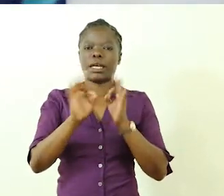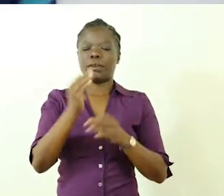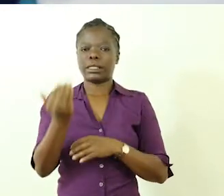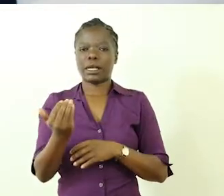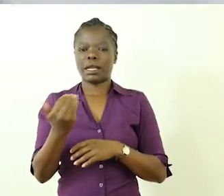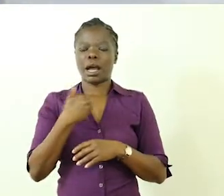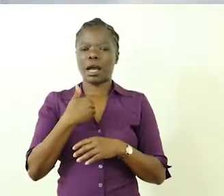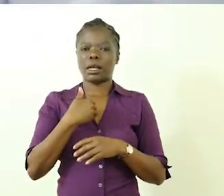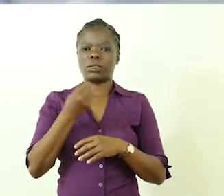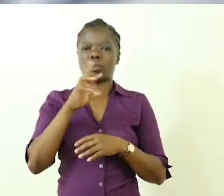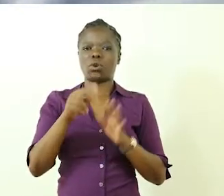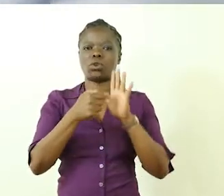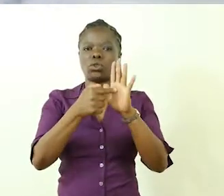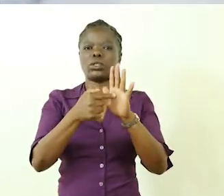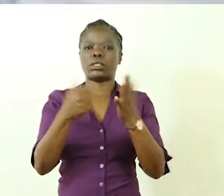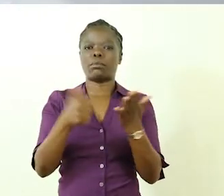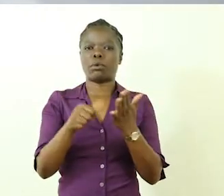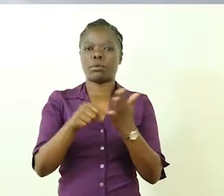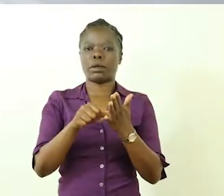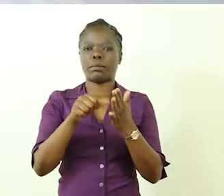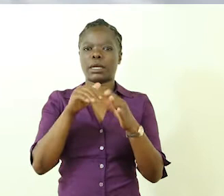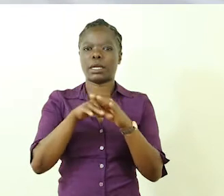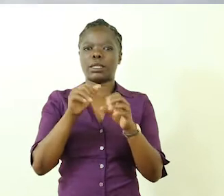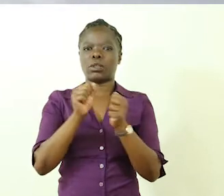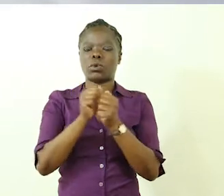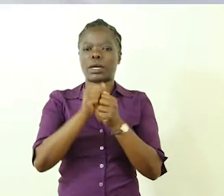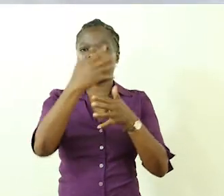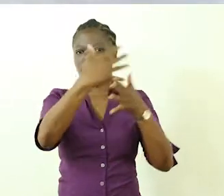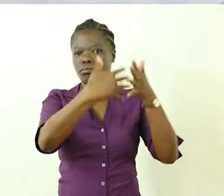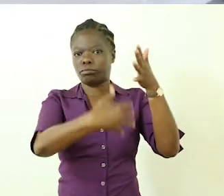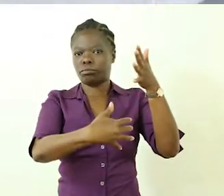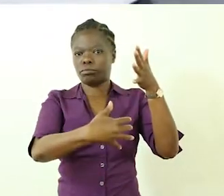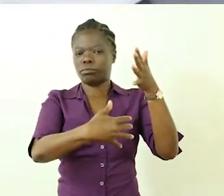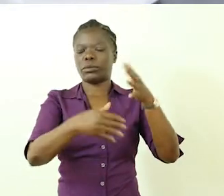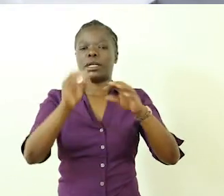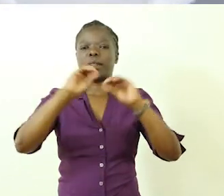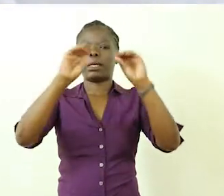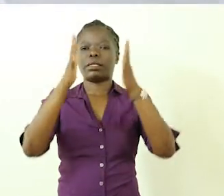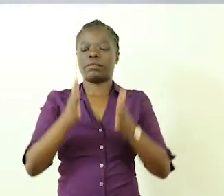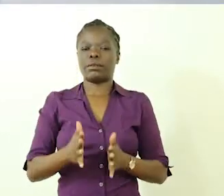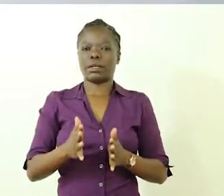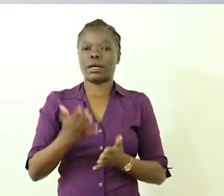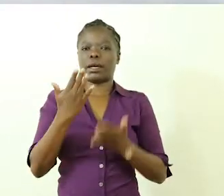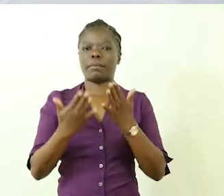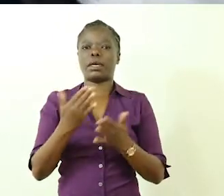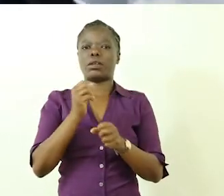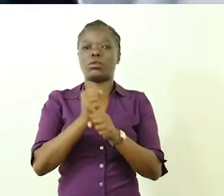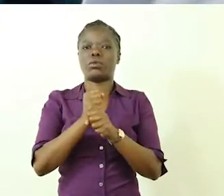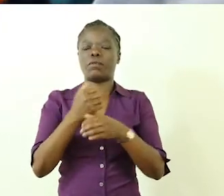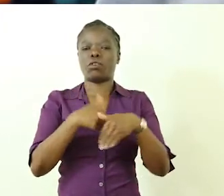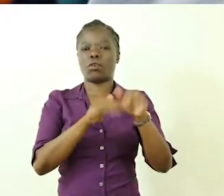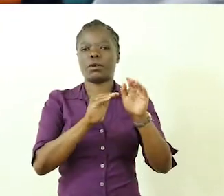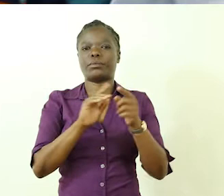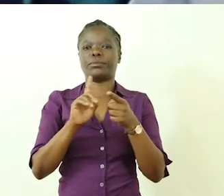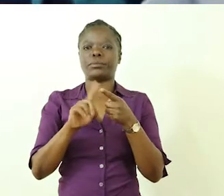If a child has or shows difficulties in doing the above, the intervener may do the